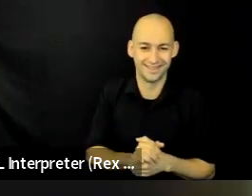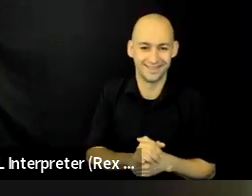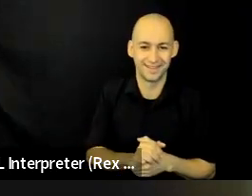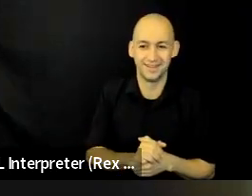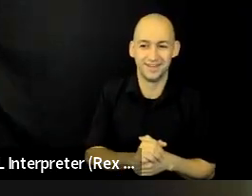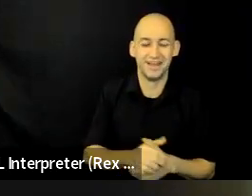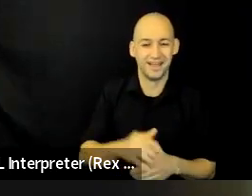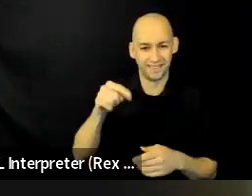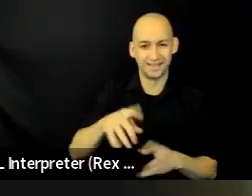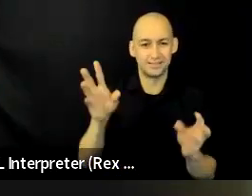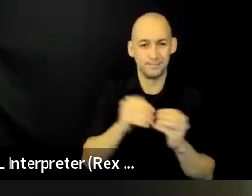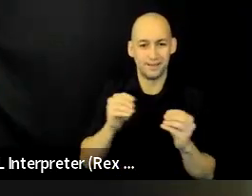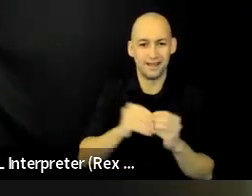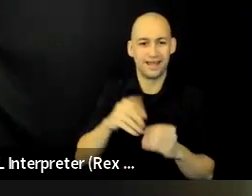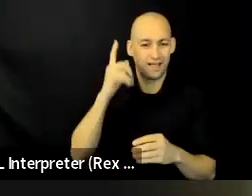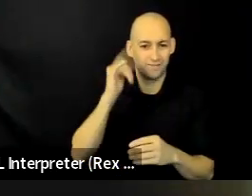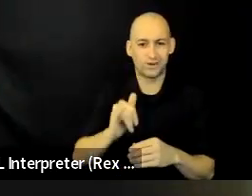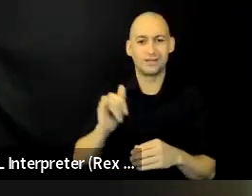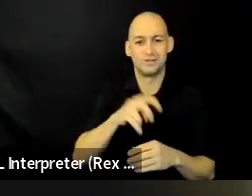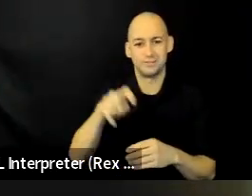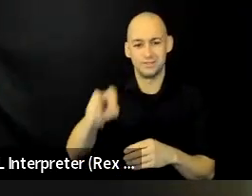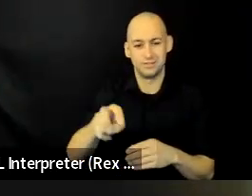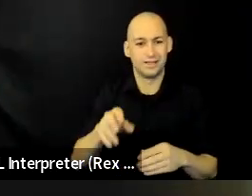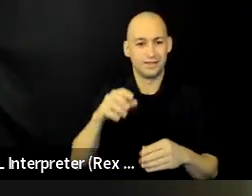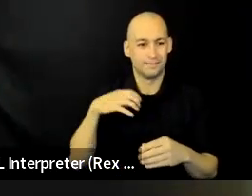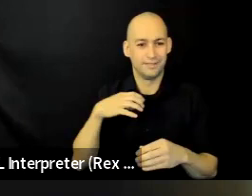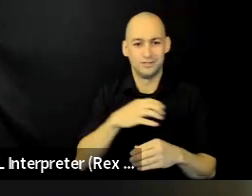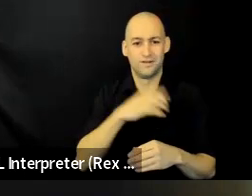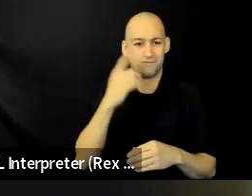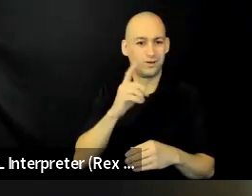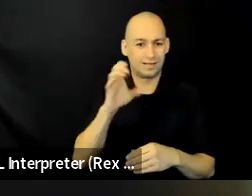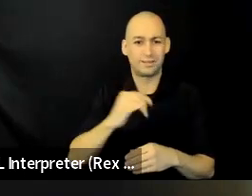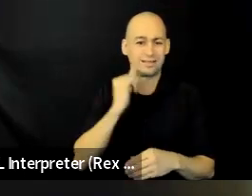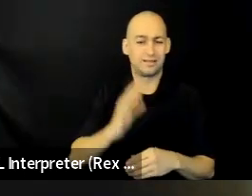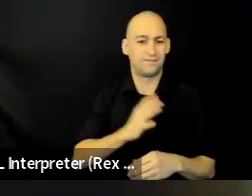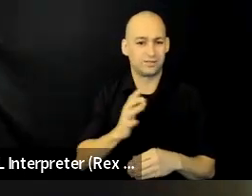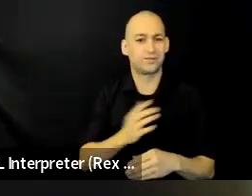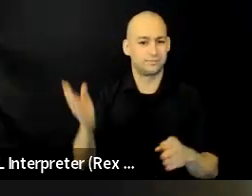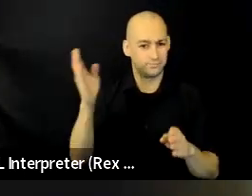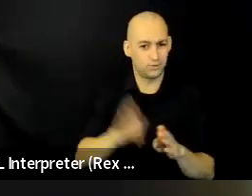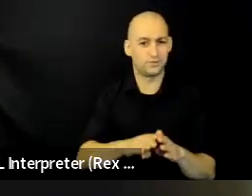This meeting of the California Transportation Commission in December is officially adjourned.